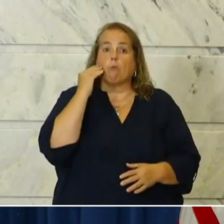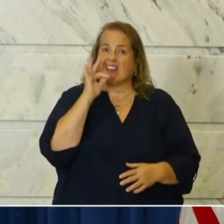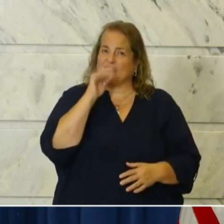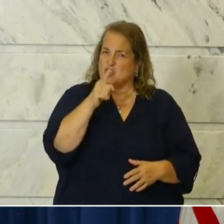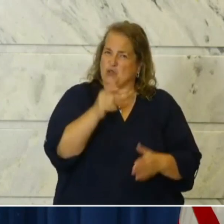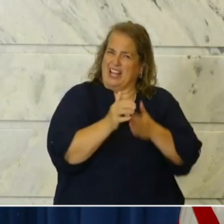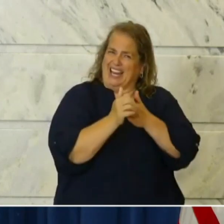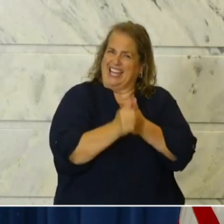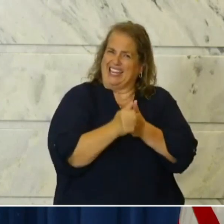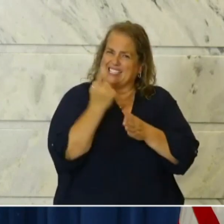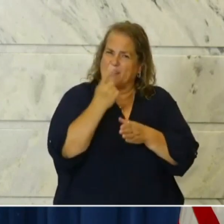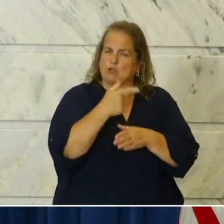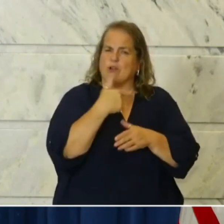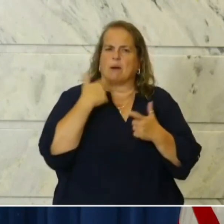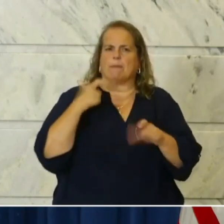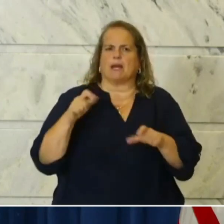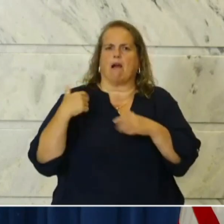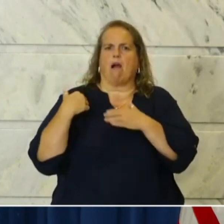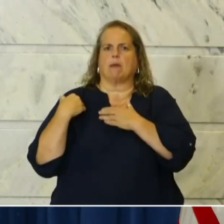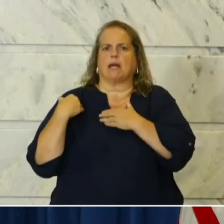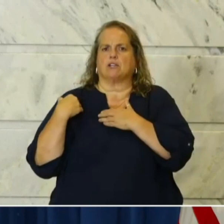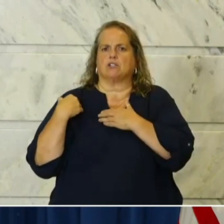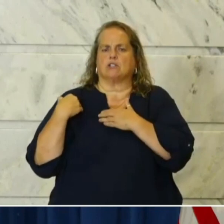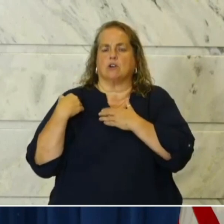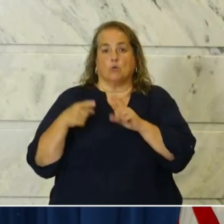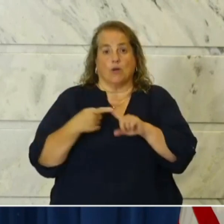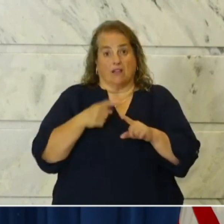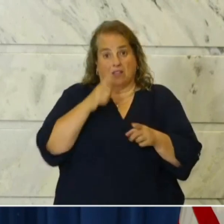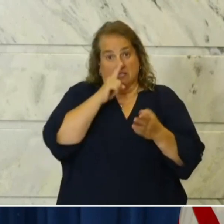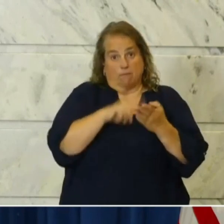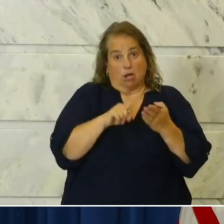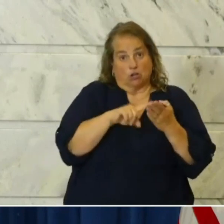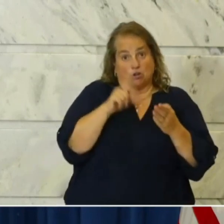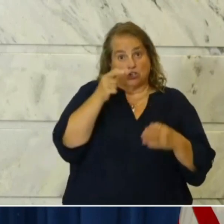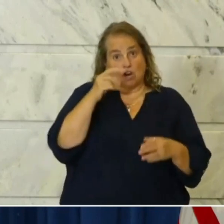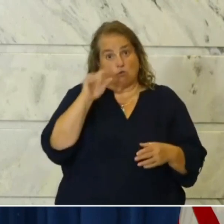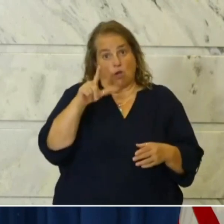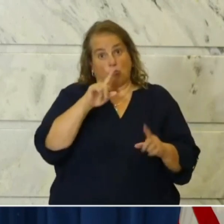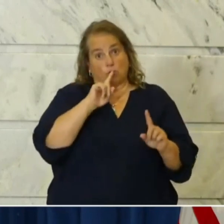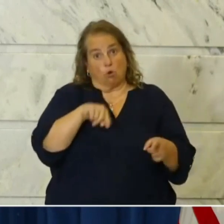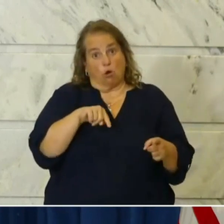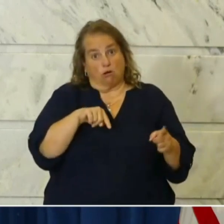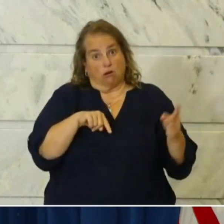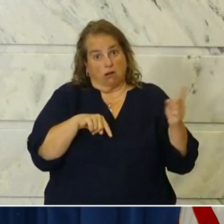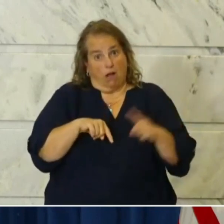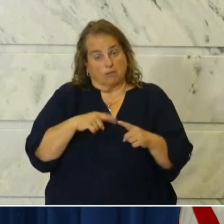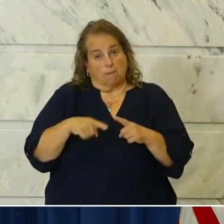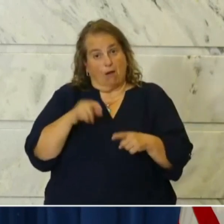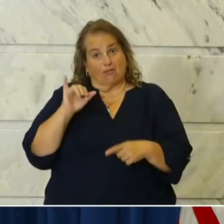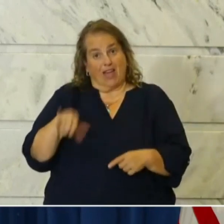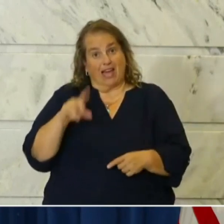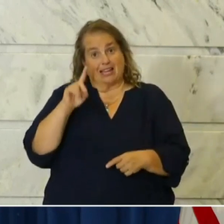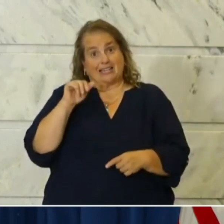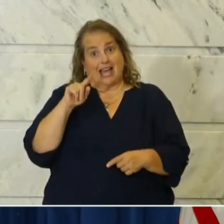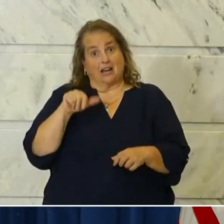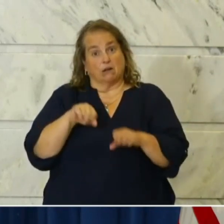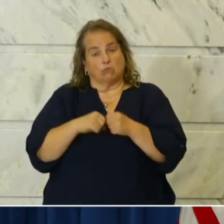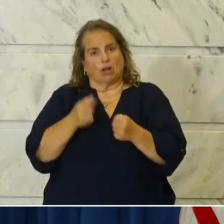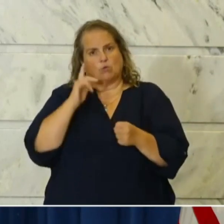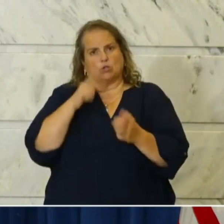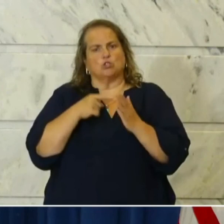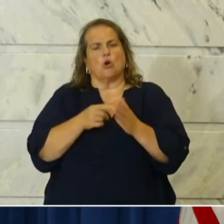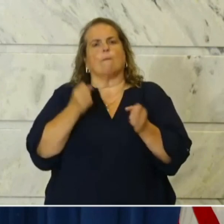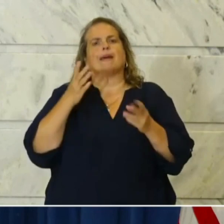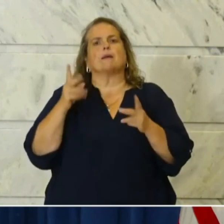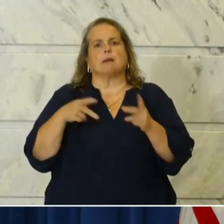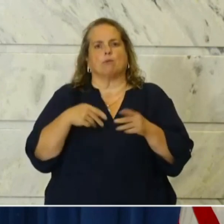bigger obligation than that. And I believe when the Inspector General report comes in about that data breach, it's going to show a number of people in